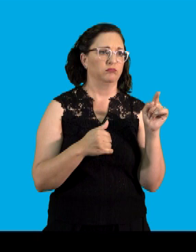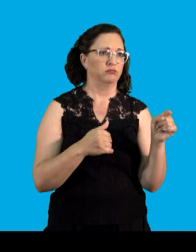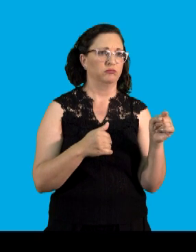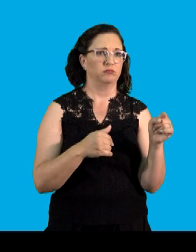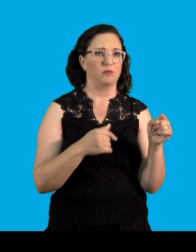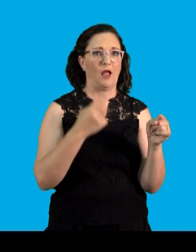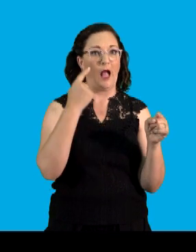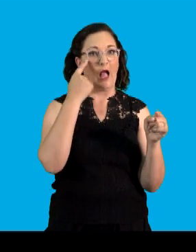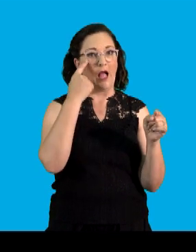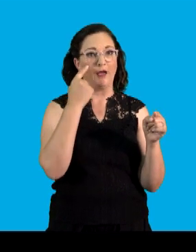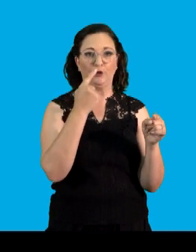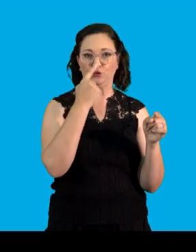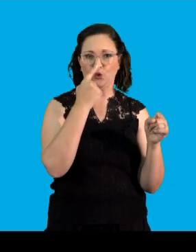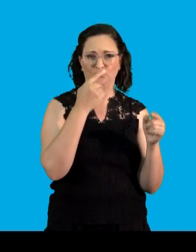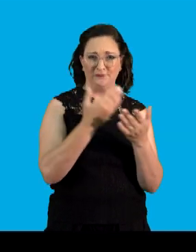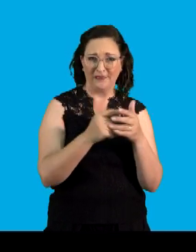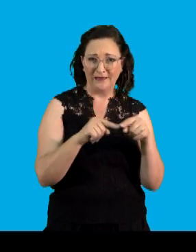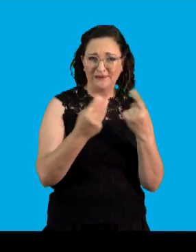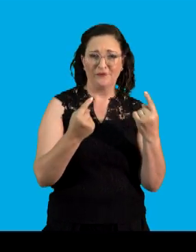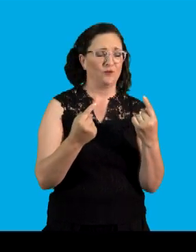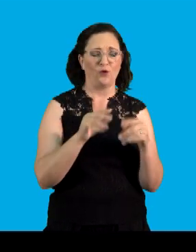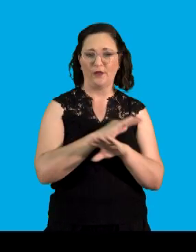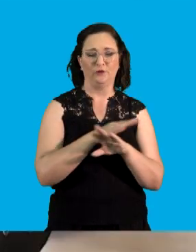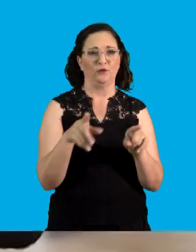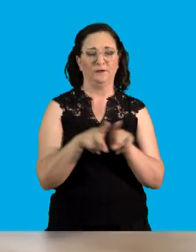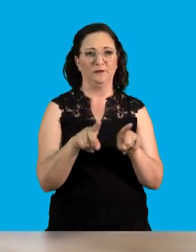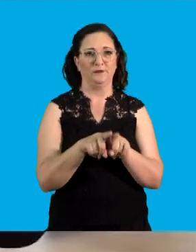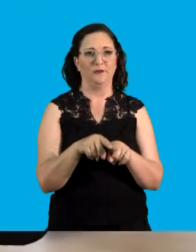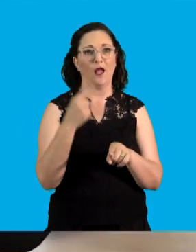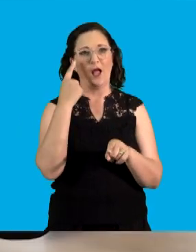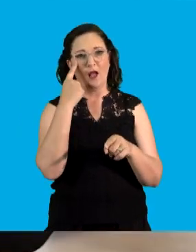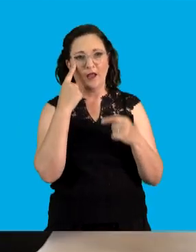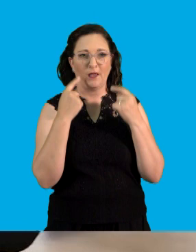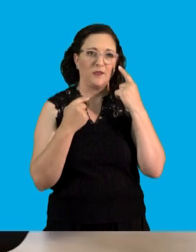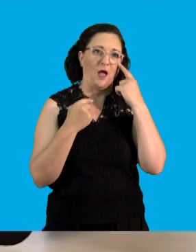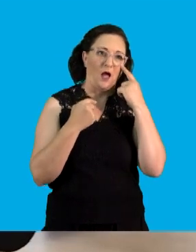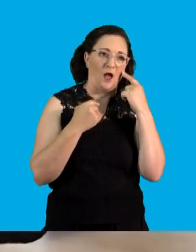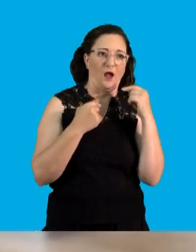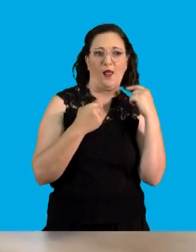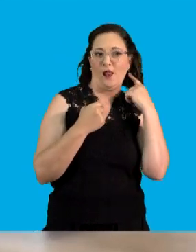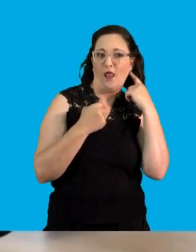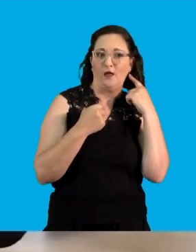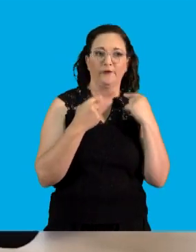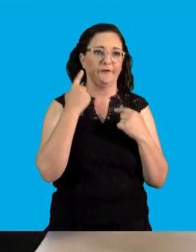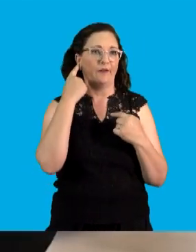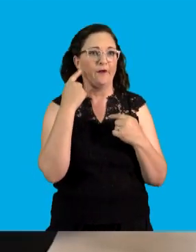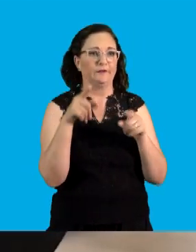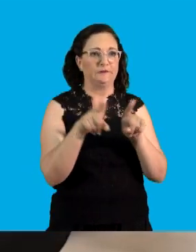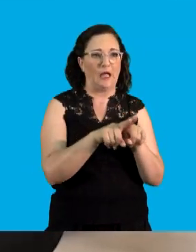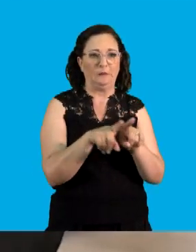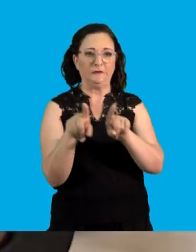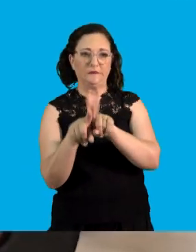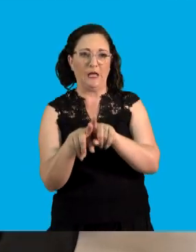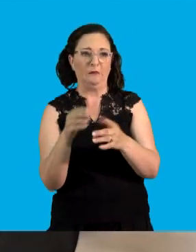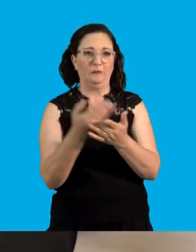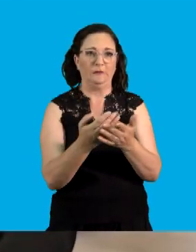nose. Those two things are not the same. So you're looking at an eye with an eye to understand the left ear with the right ear, something like